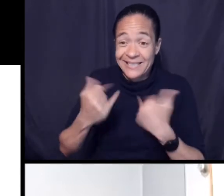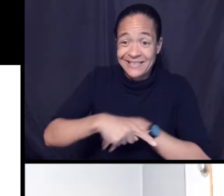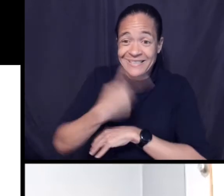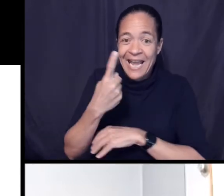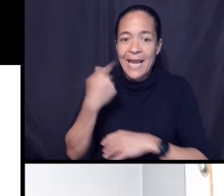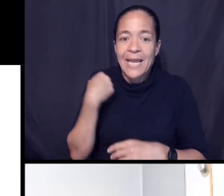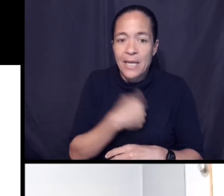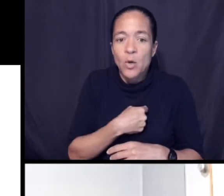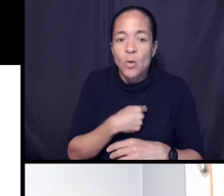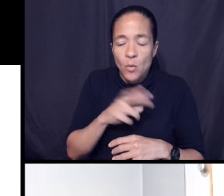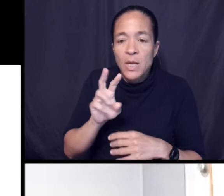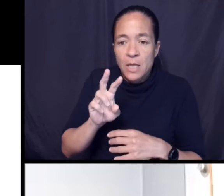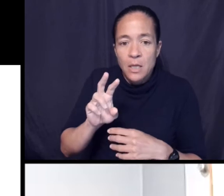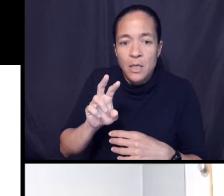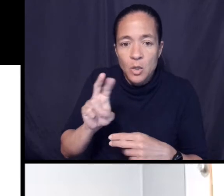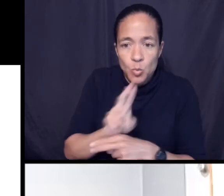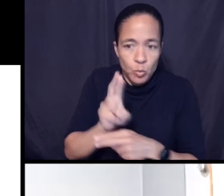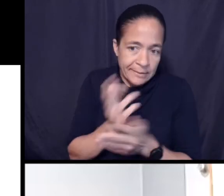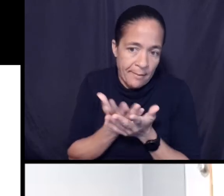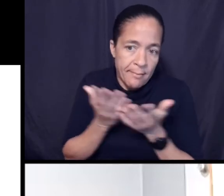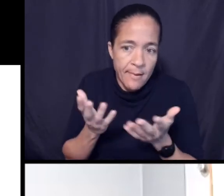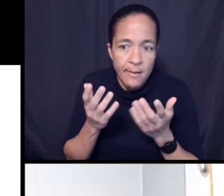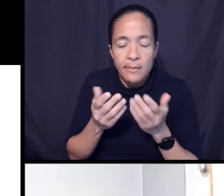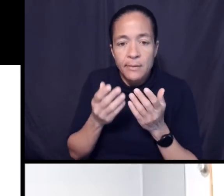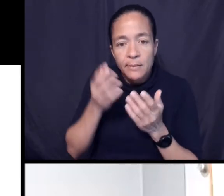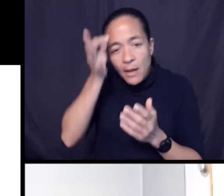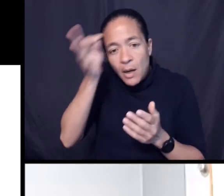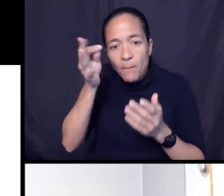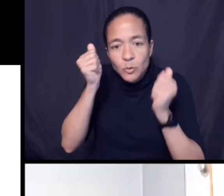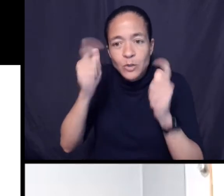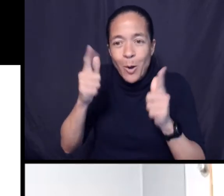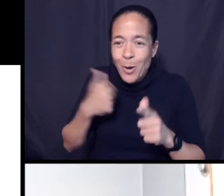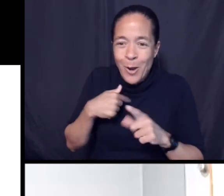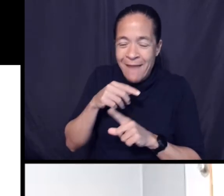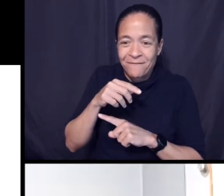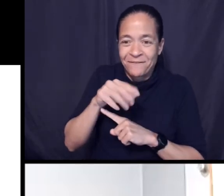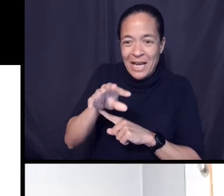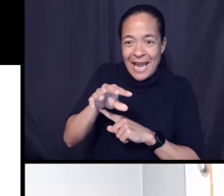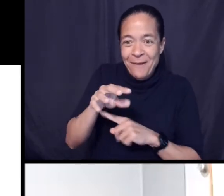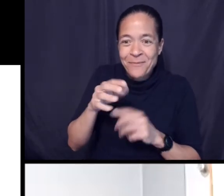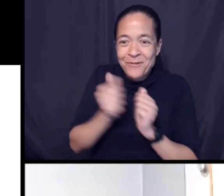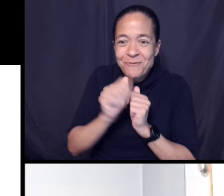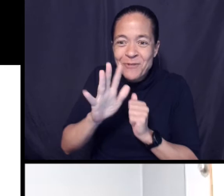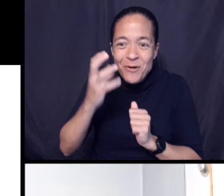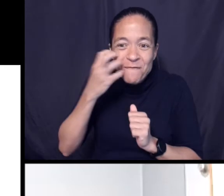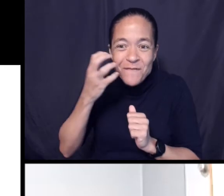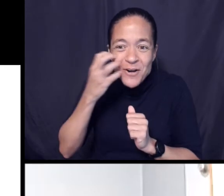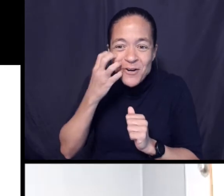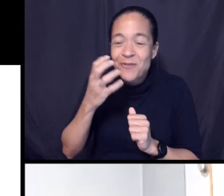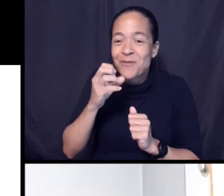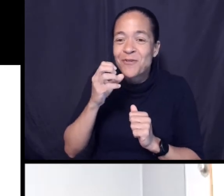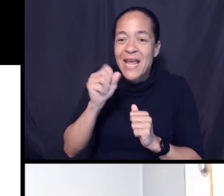And nowadays we use this a lot. Almost everyone has a camera with a cell phone camera